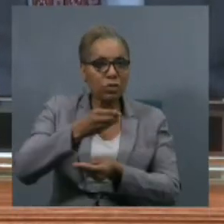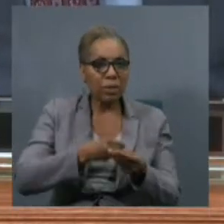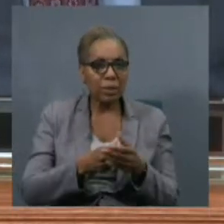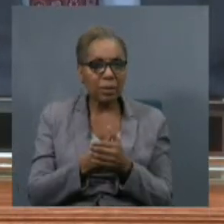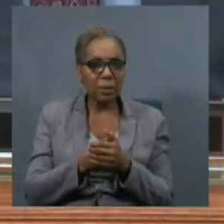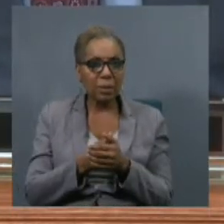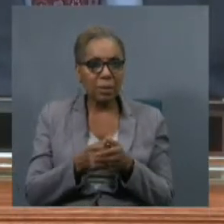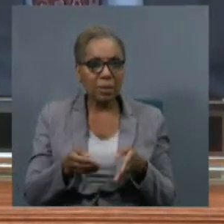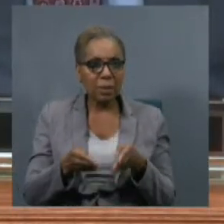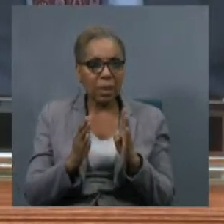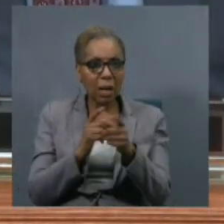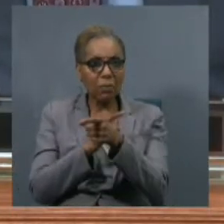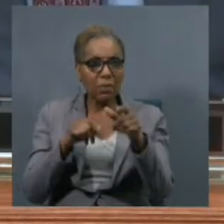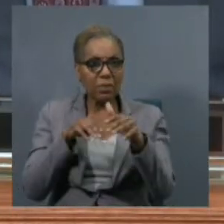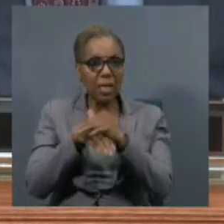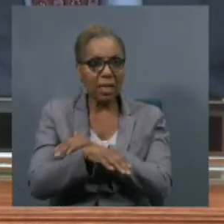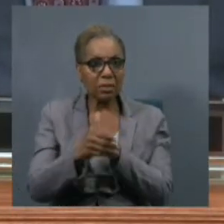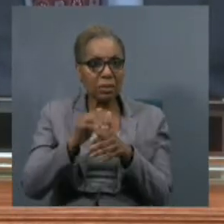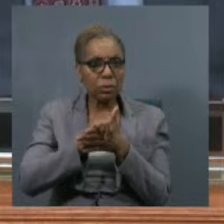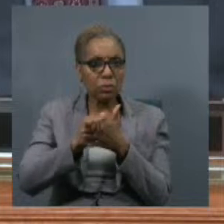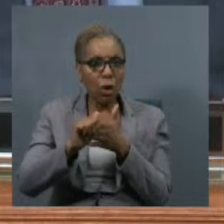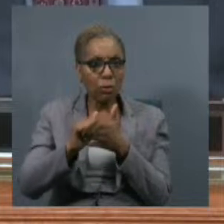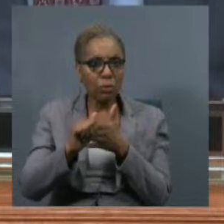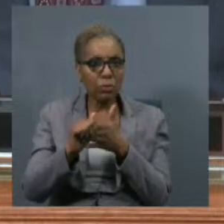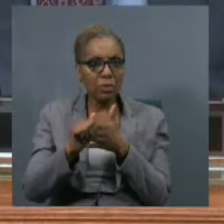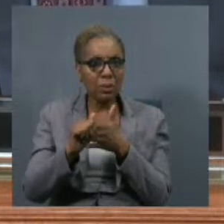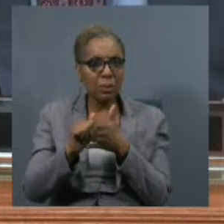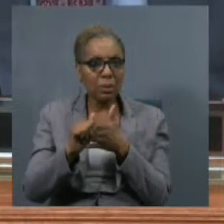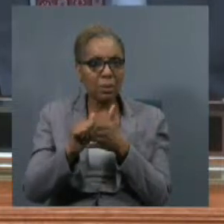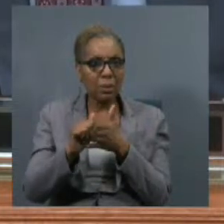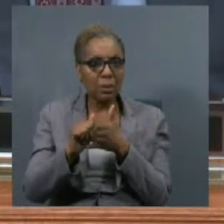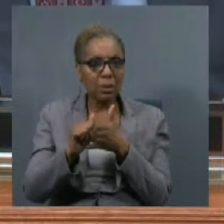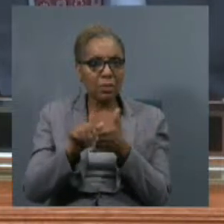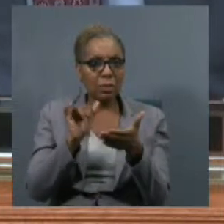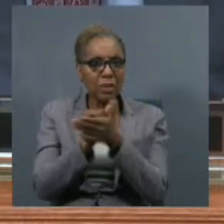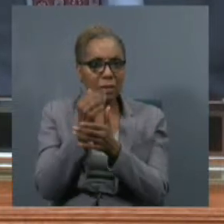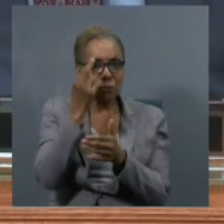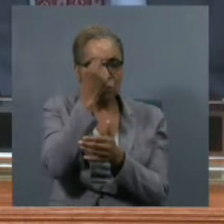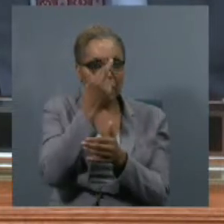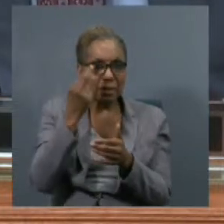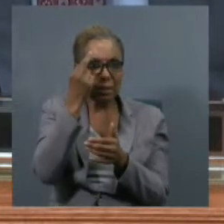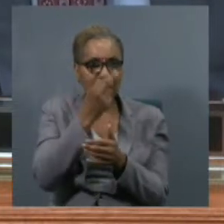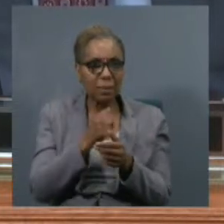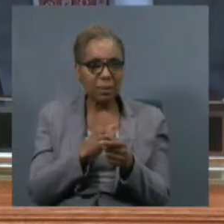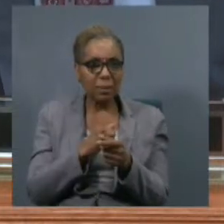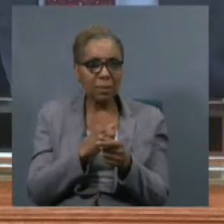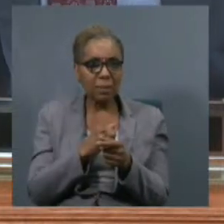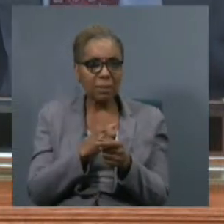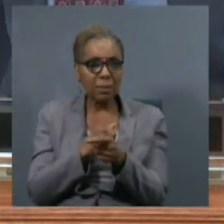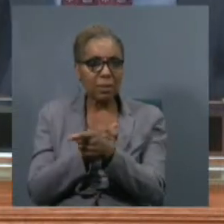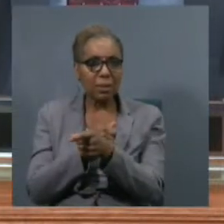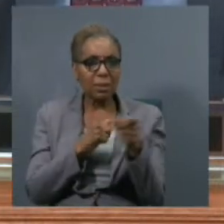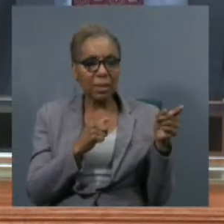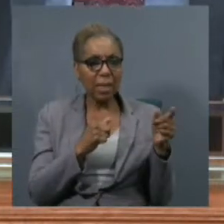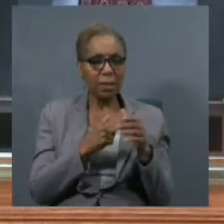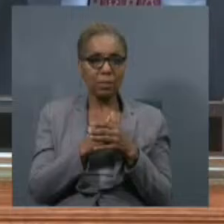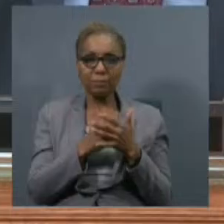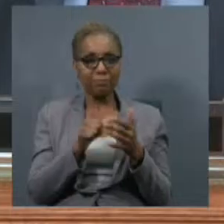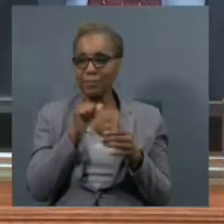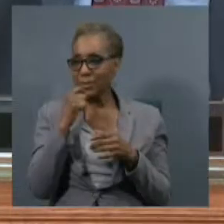excess dollars to move forward. That's the reason why they utilize the data approach. Well,